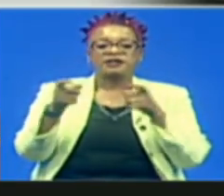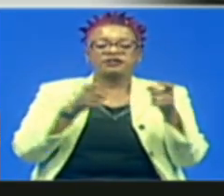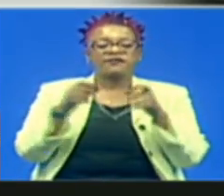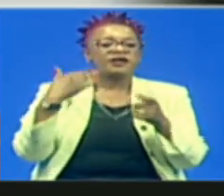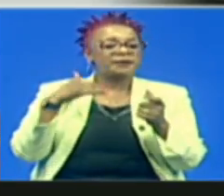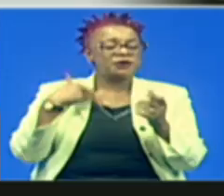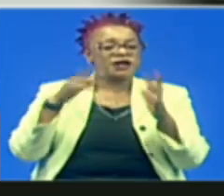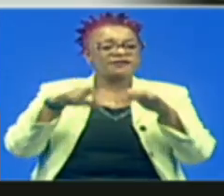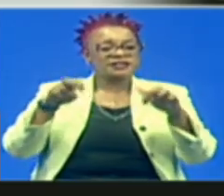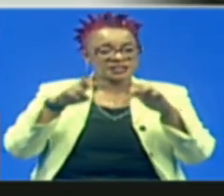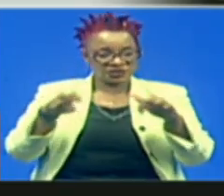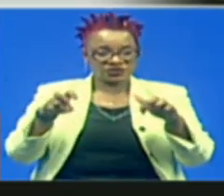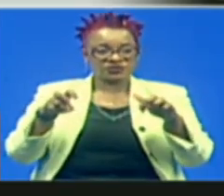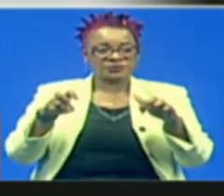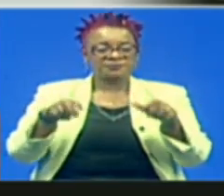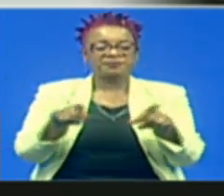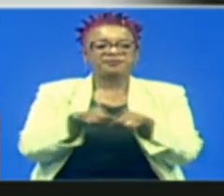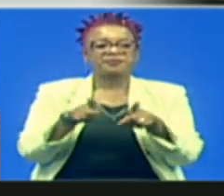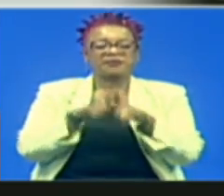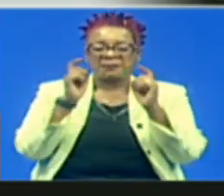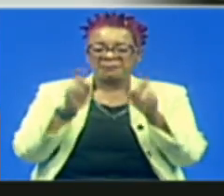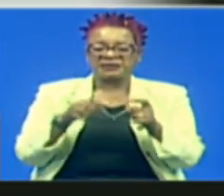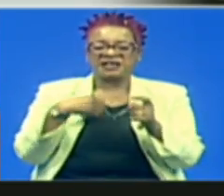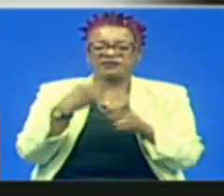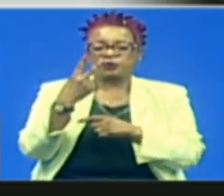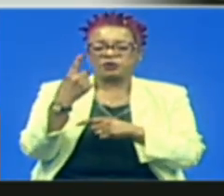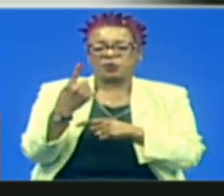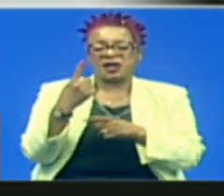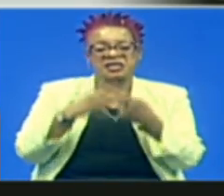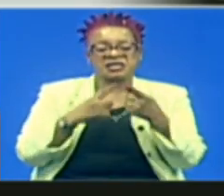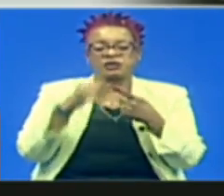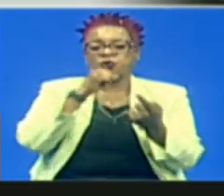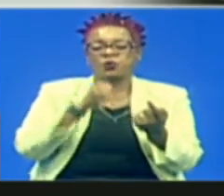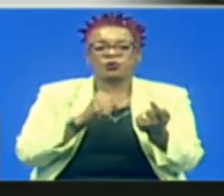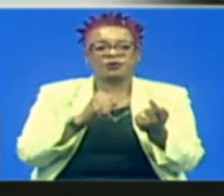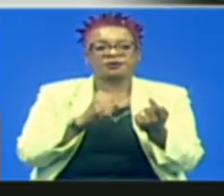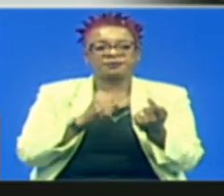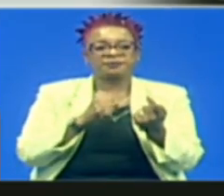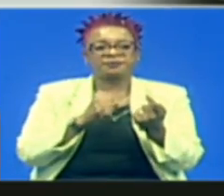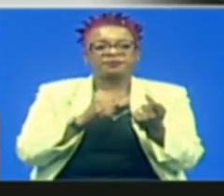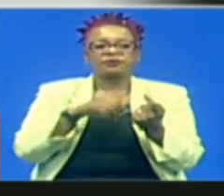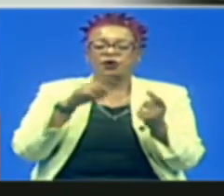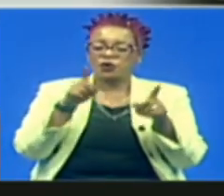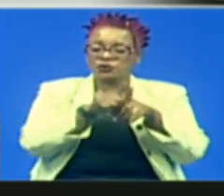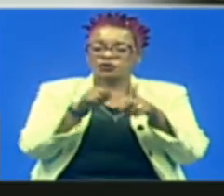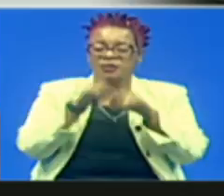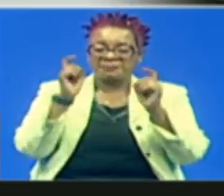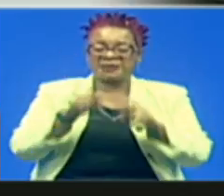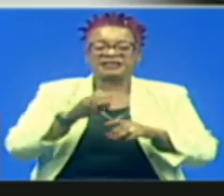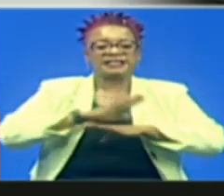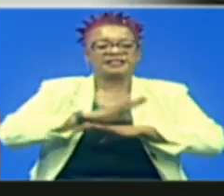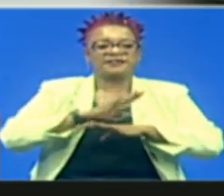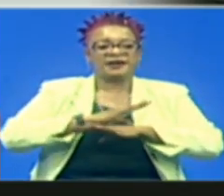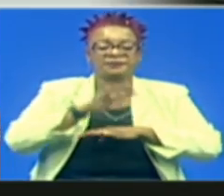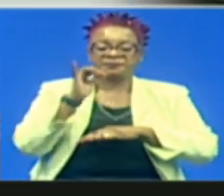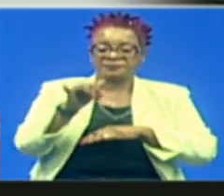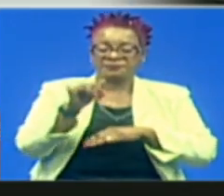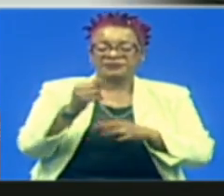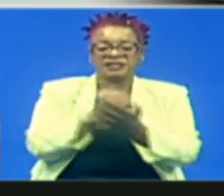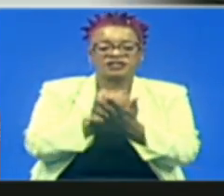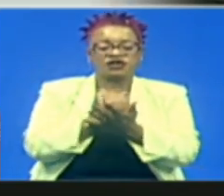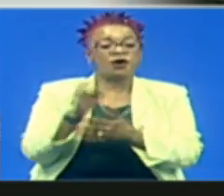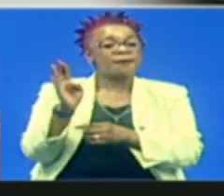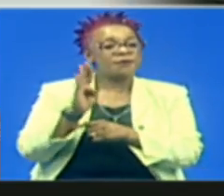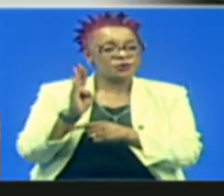Criminal Investigations, and be at least 21 years of age. They must also satisfy the Firearms Registration